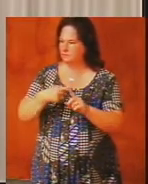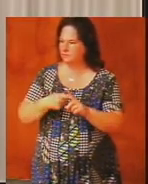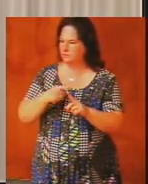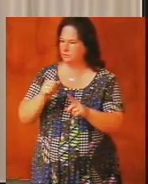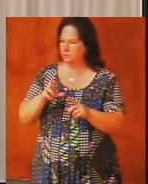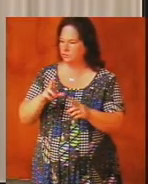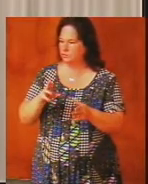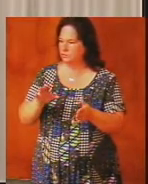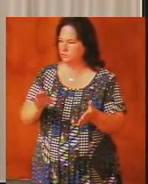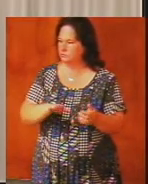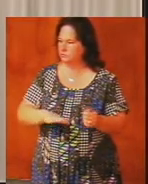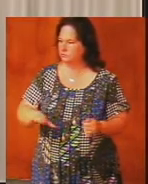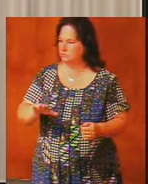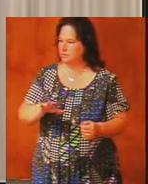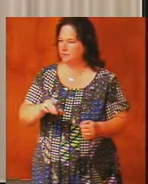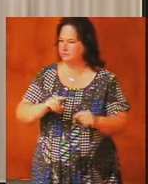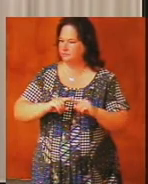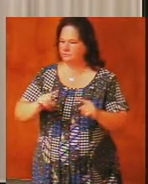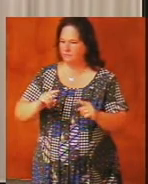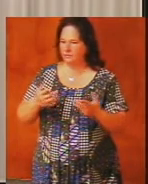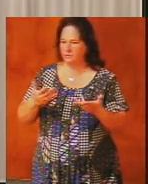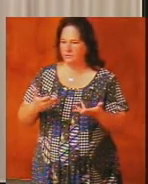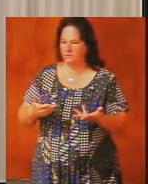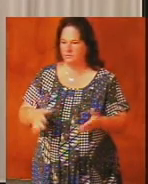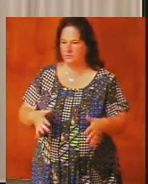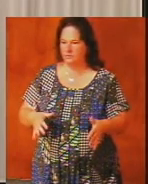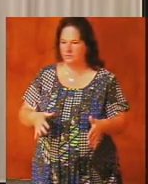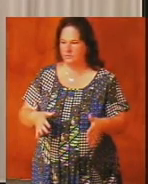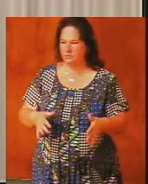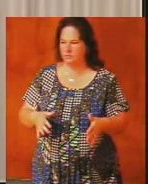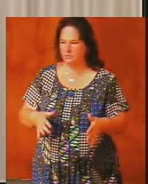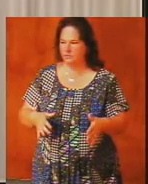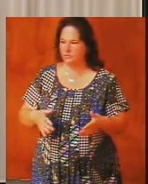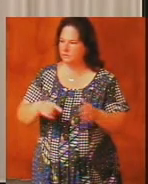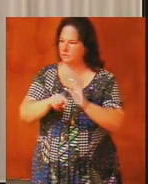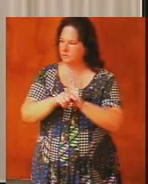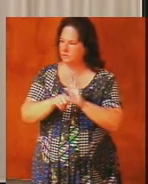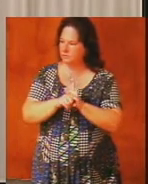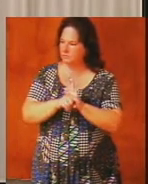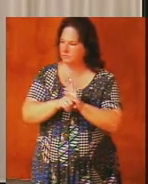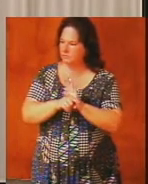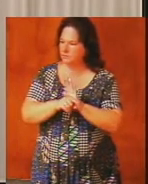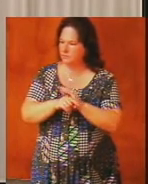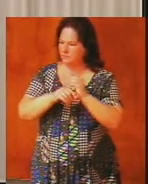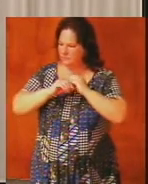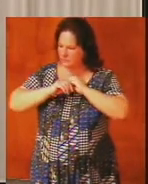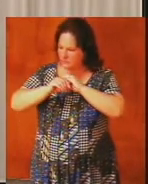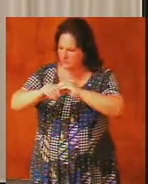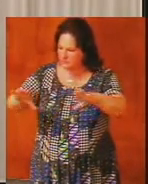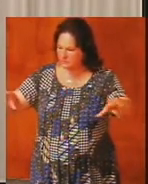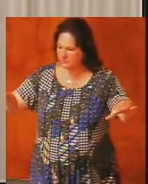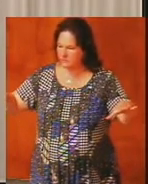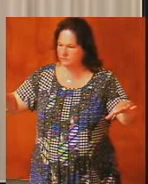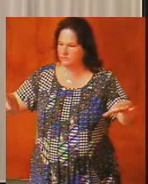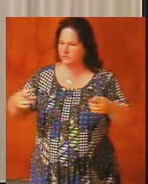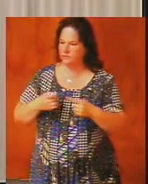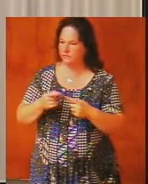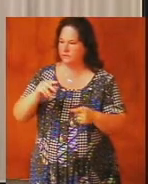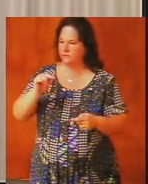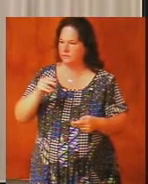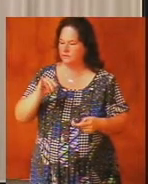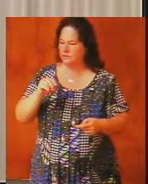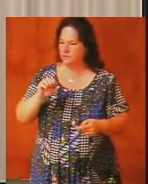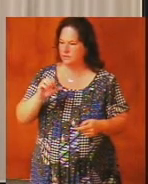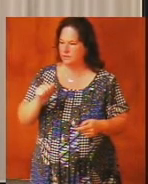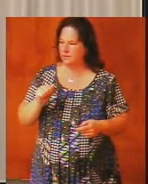so. And yet already, the gospel was being sounded forth from